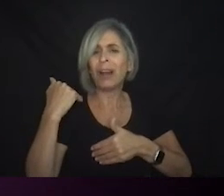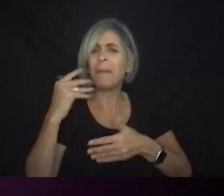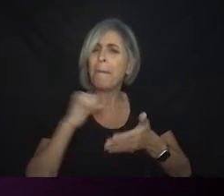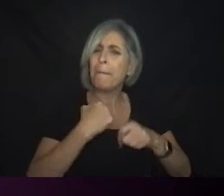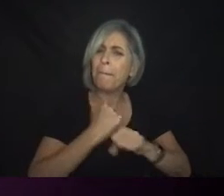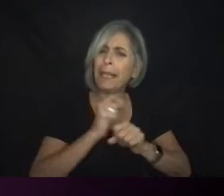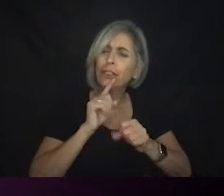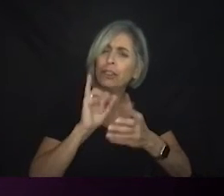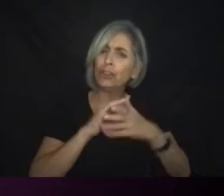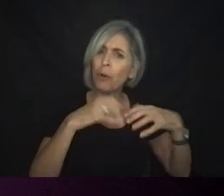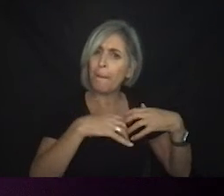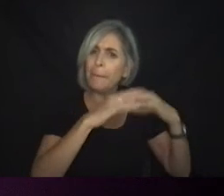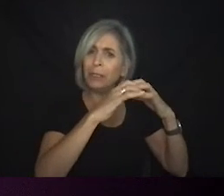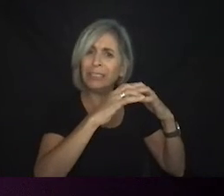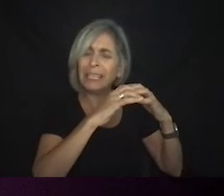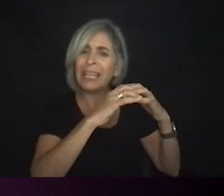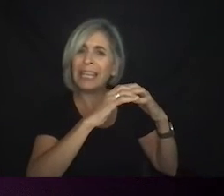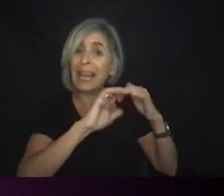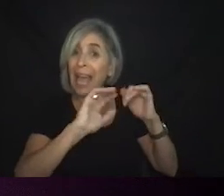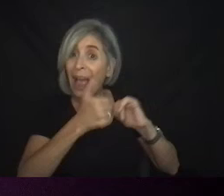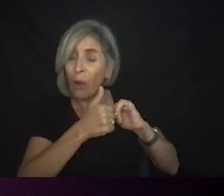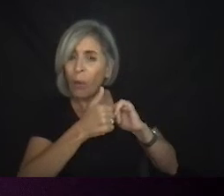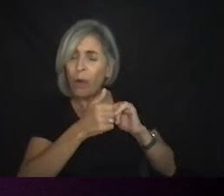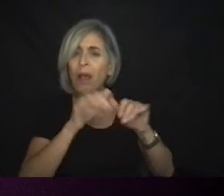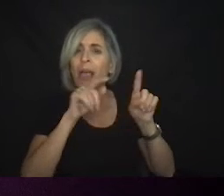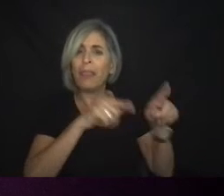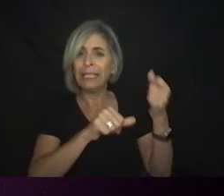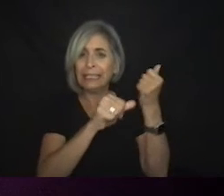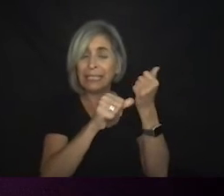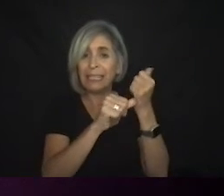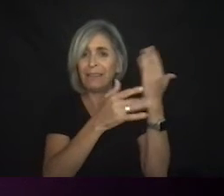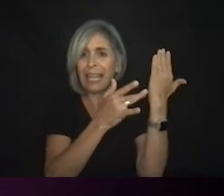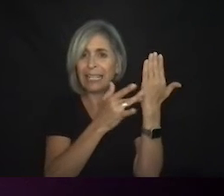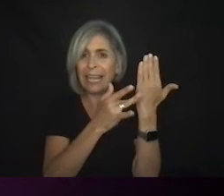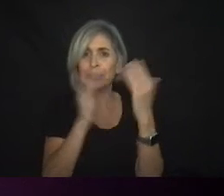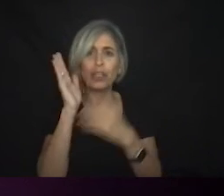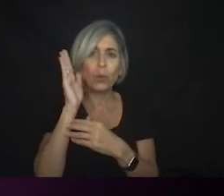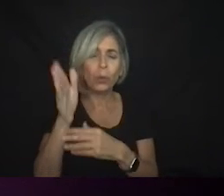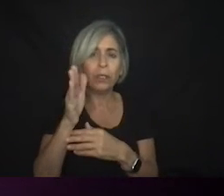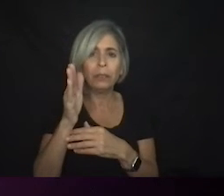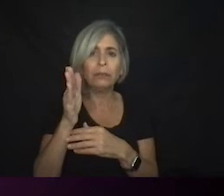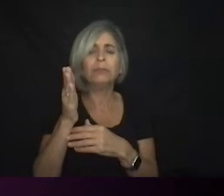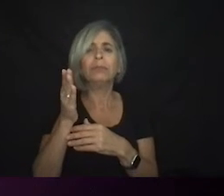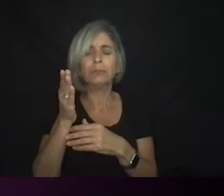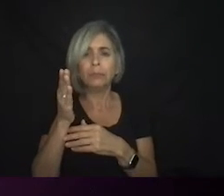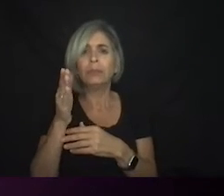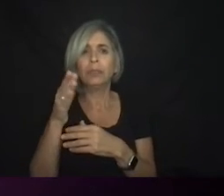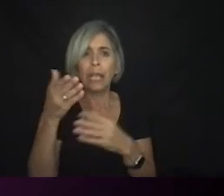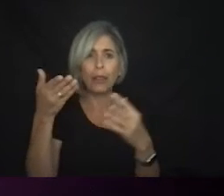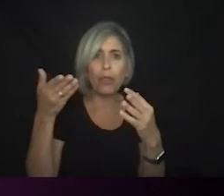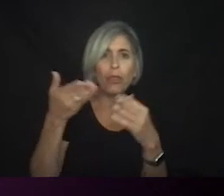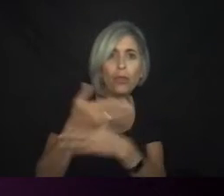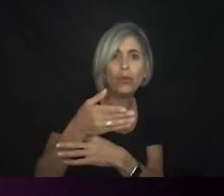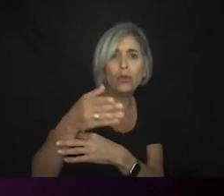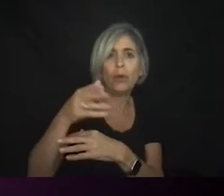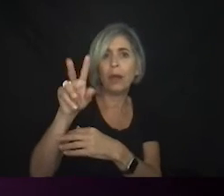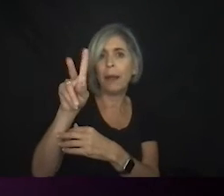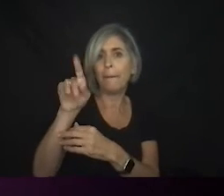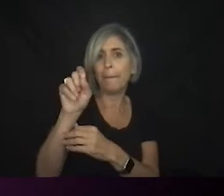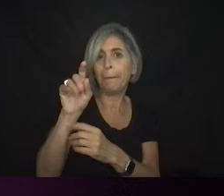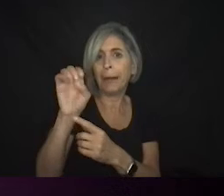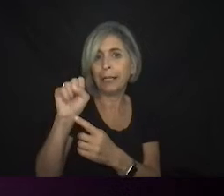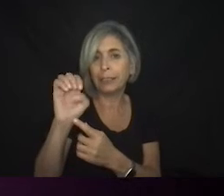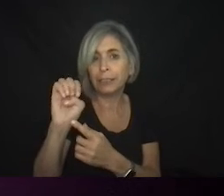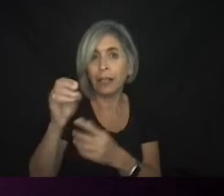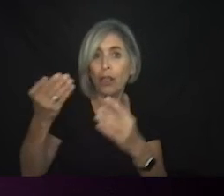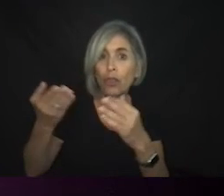sure that we're building it in a way that the assistive technology will be able to parse through our DOM and know exactly the functionality